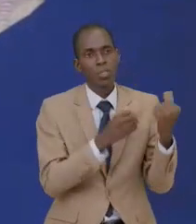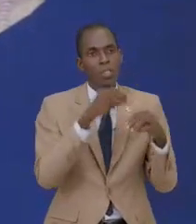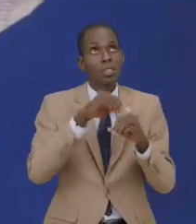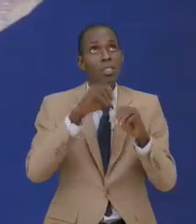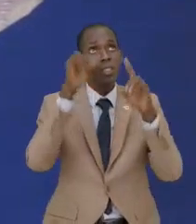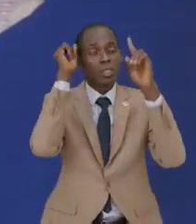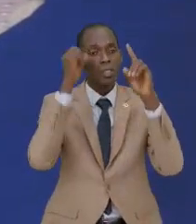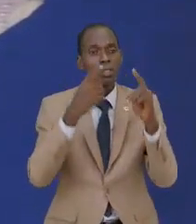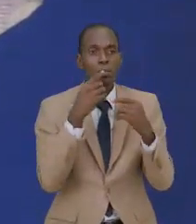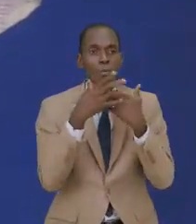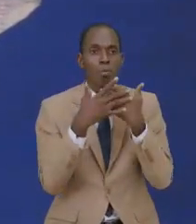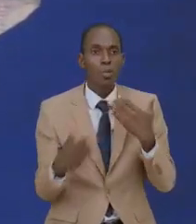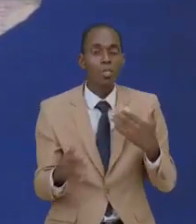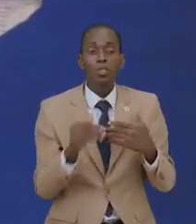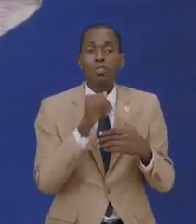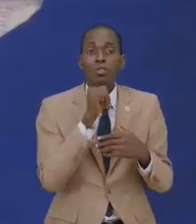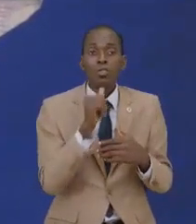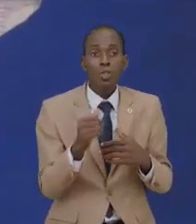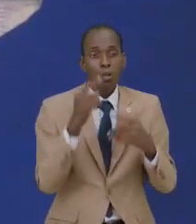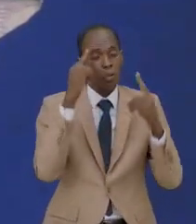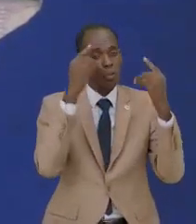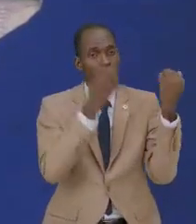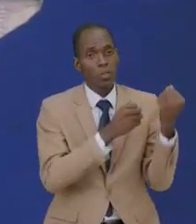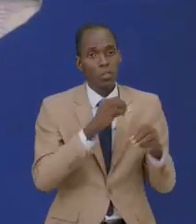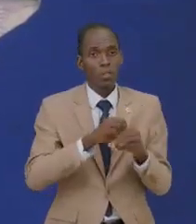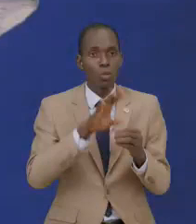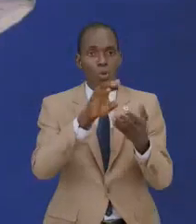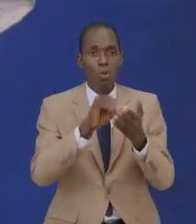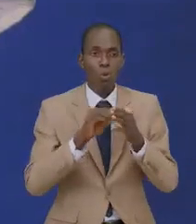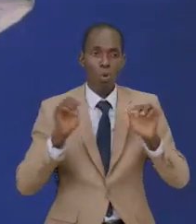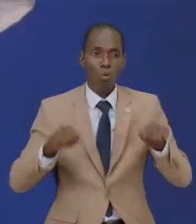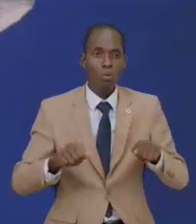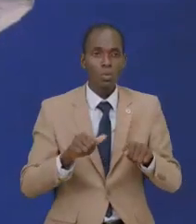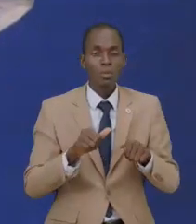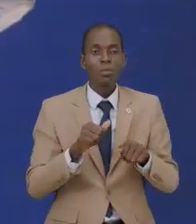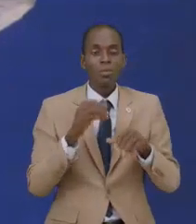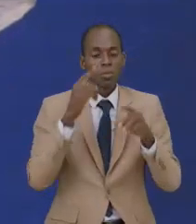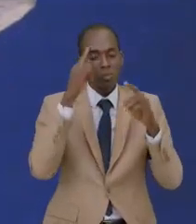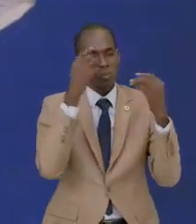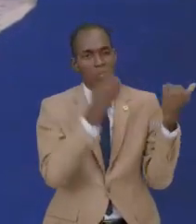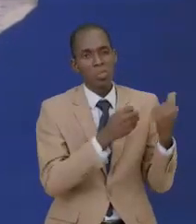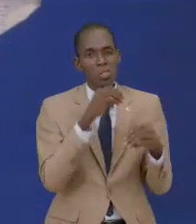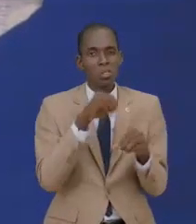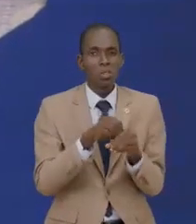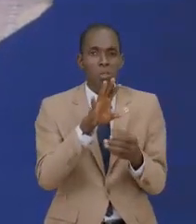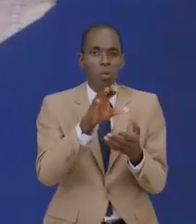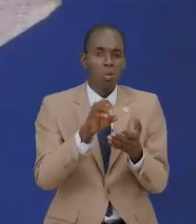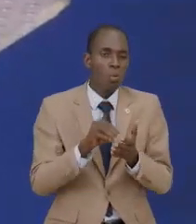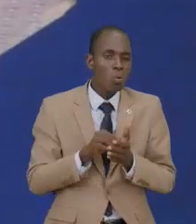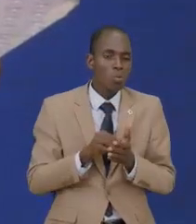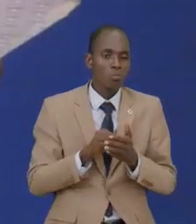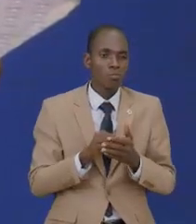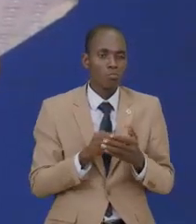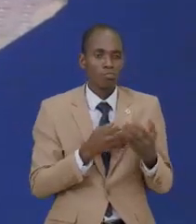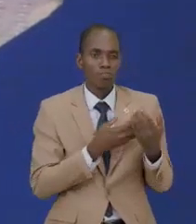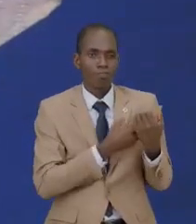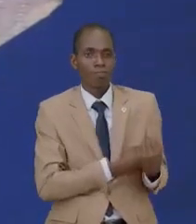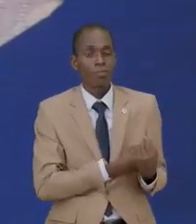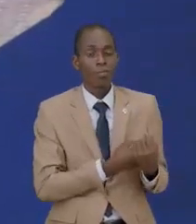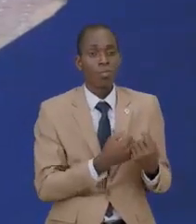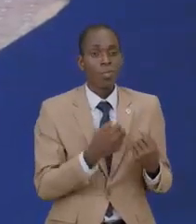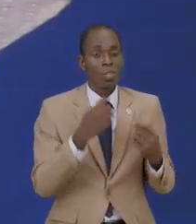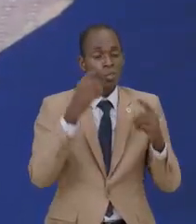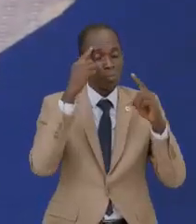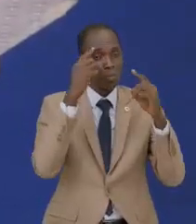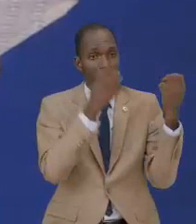blood. Not faith in your own ability, faith in your own confidence, faith